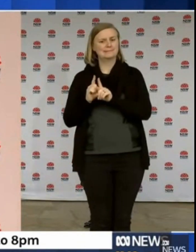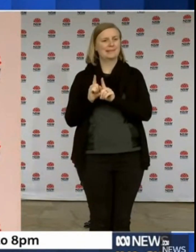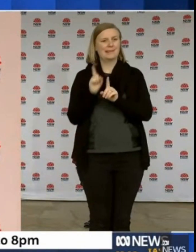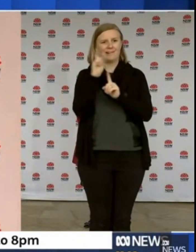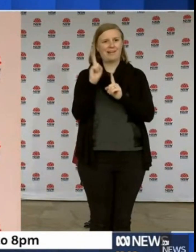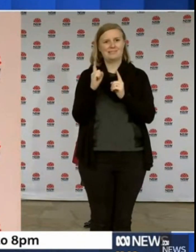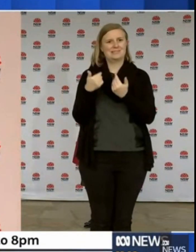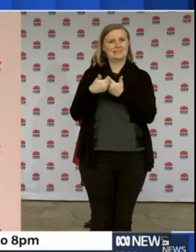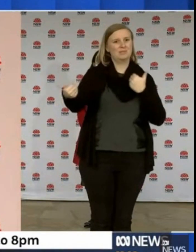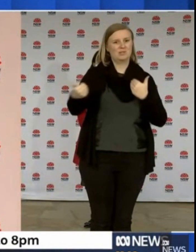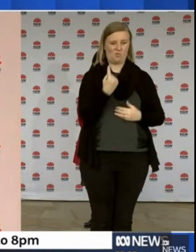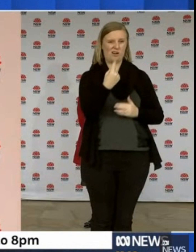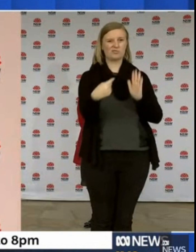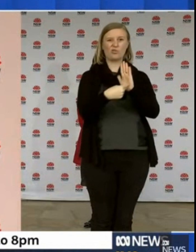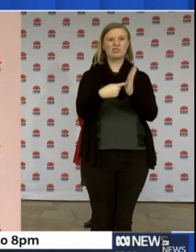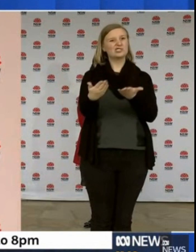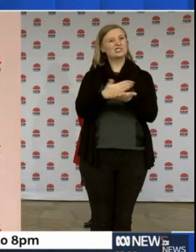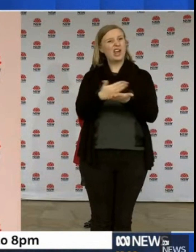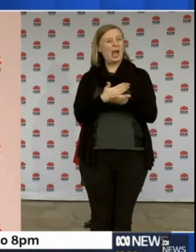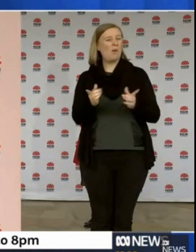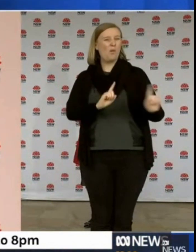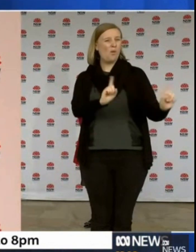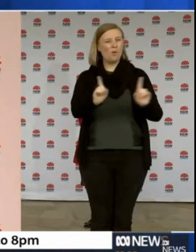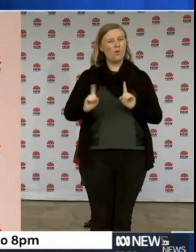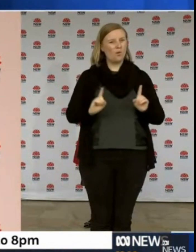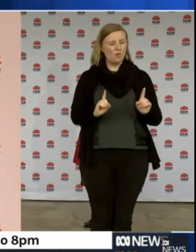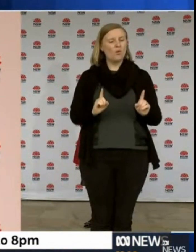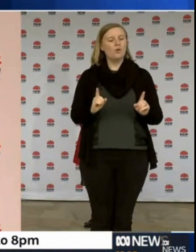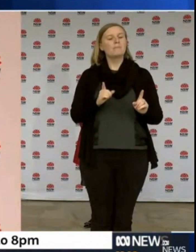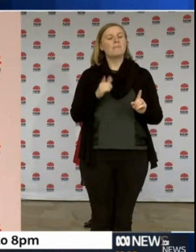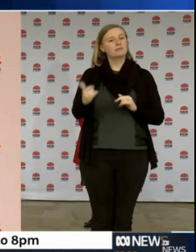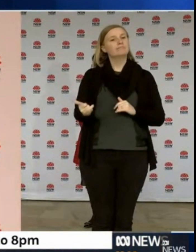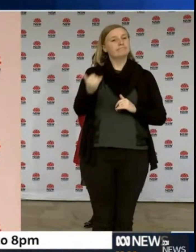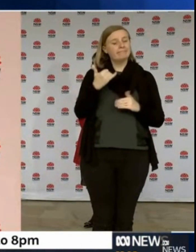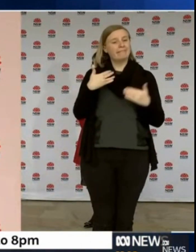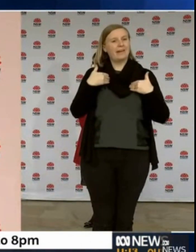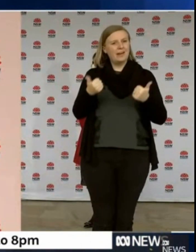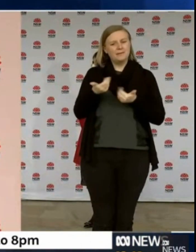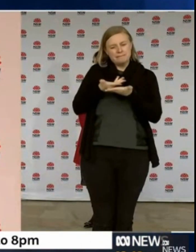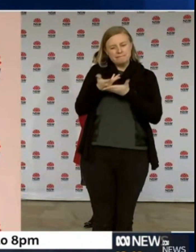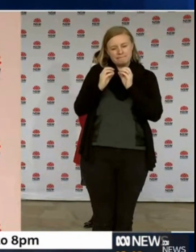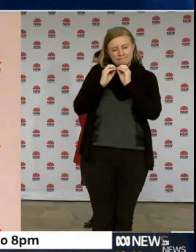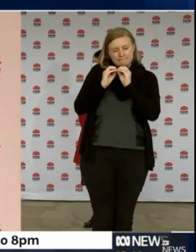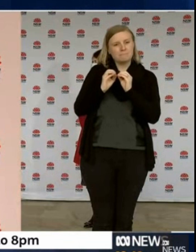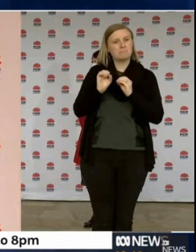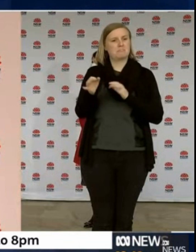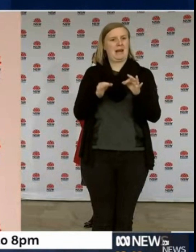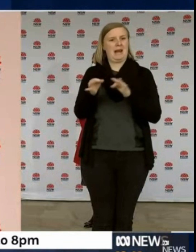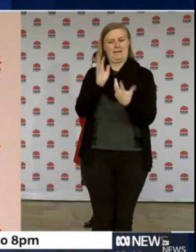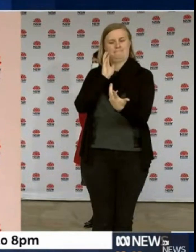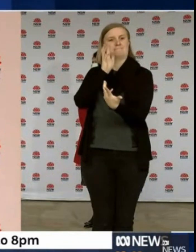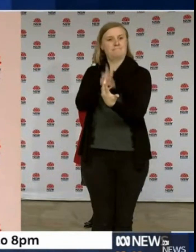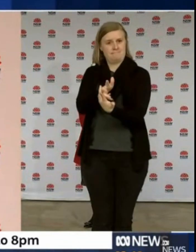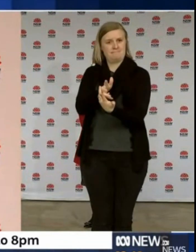child. So all of those factors go into how we do a self-isolation plan. So my key messages: get